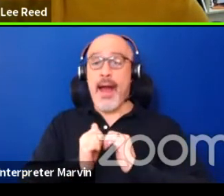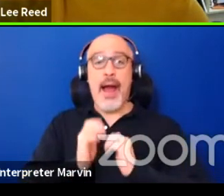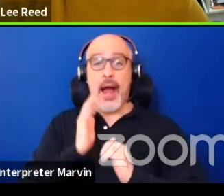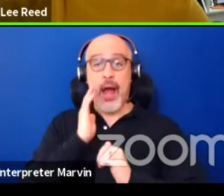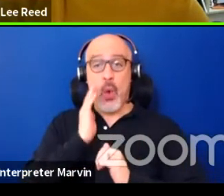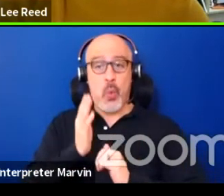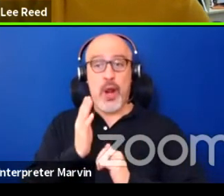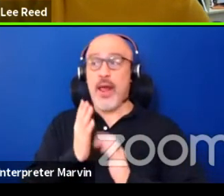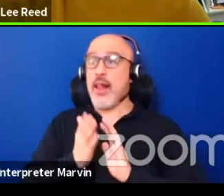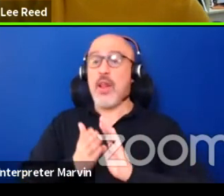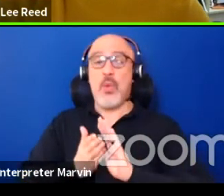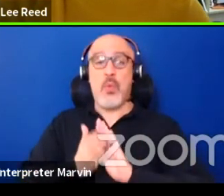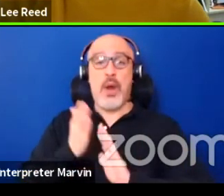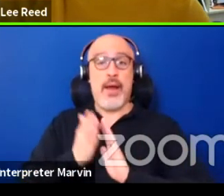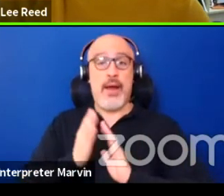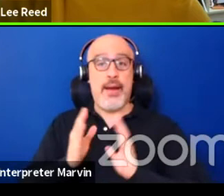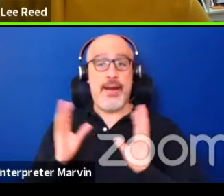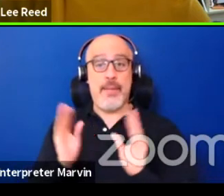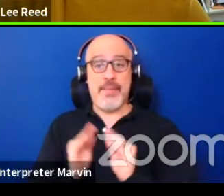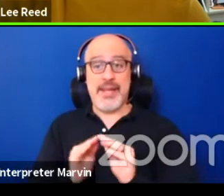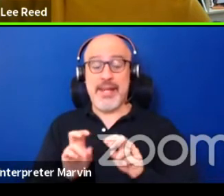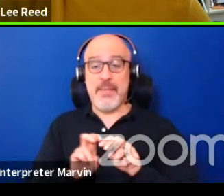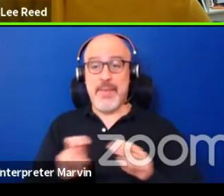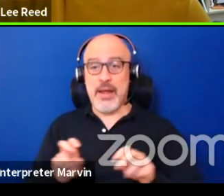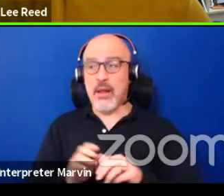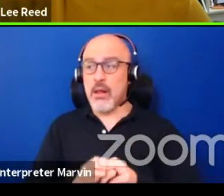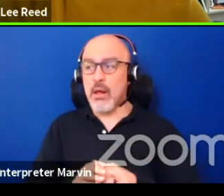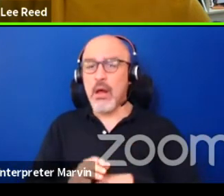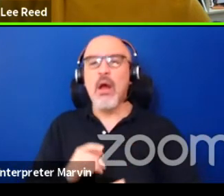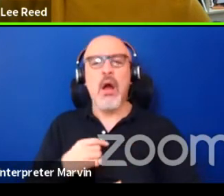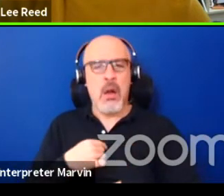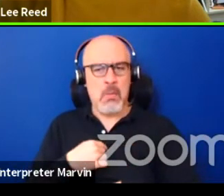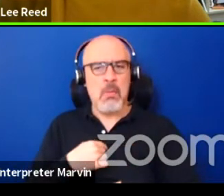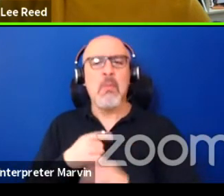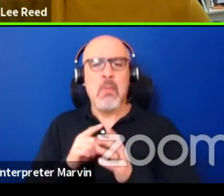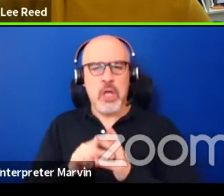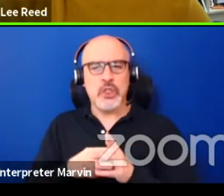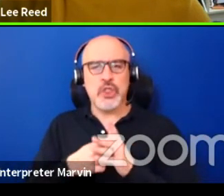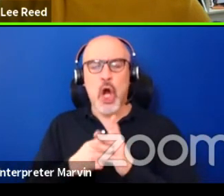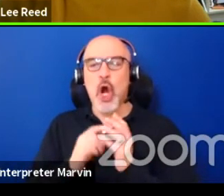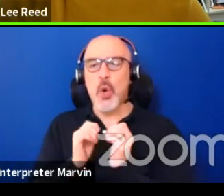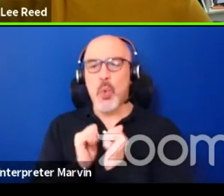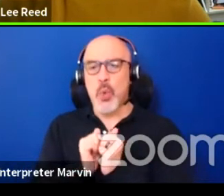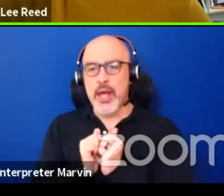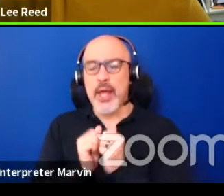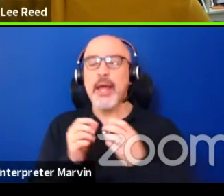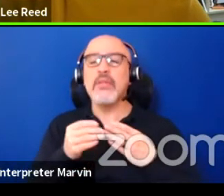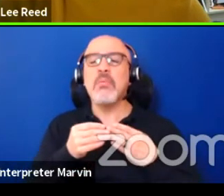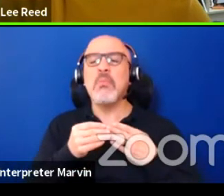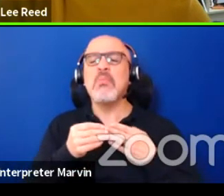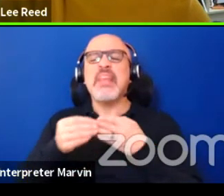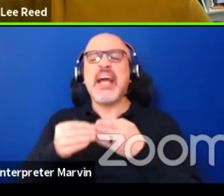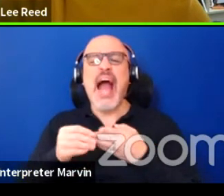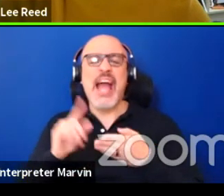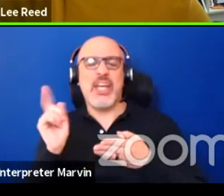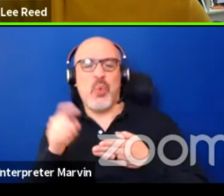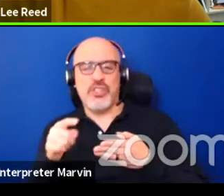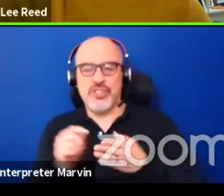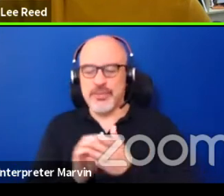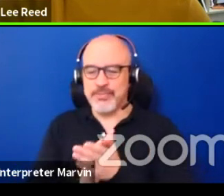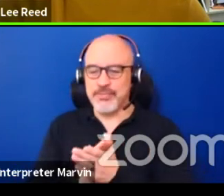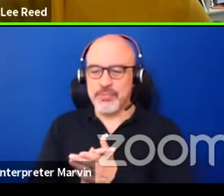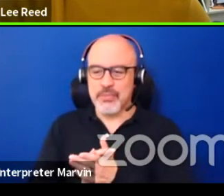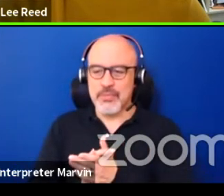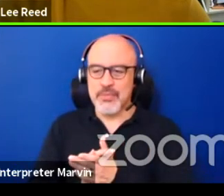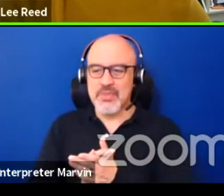to roll, we're gonna start with our guiding question, and